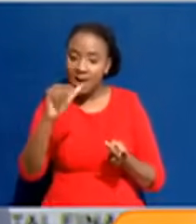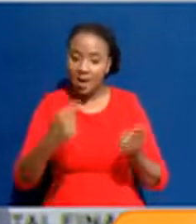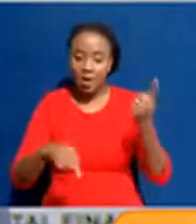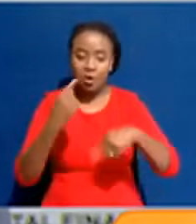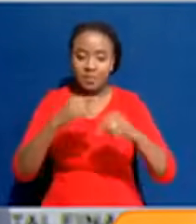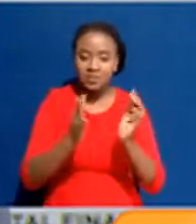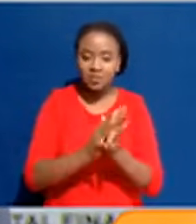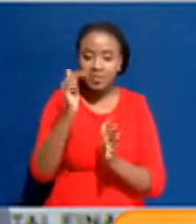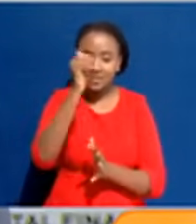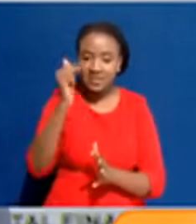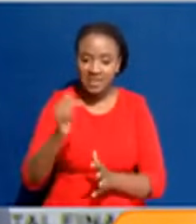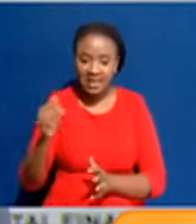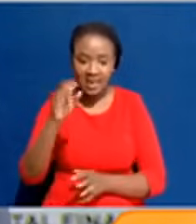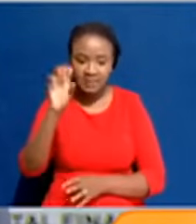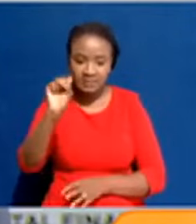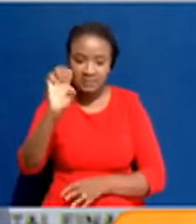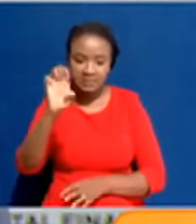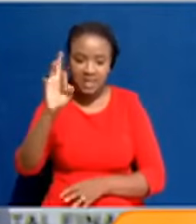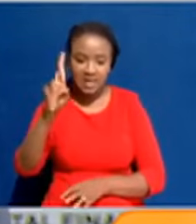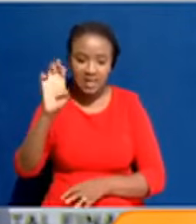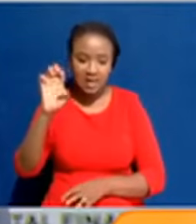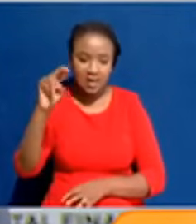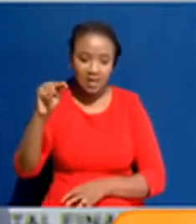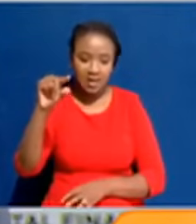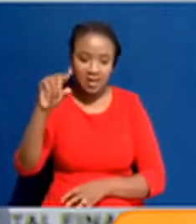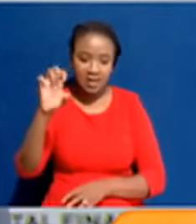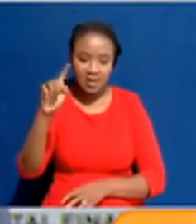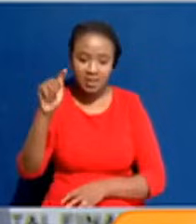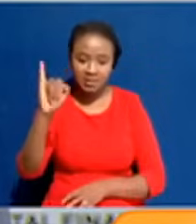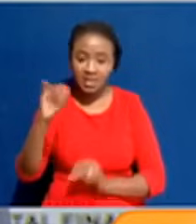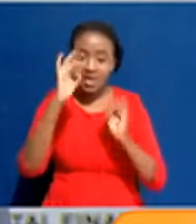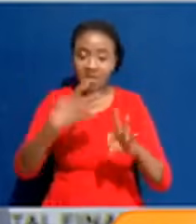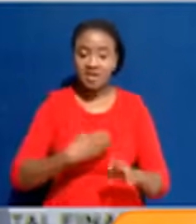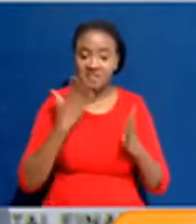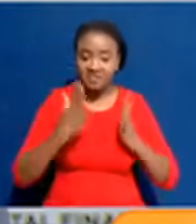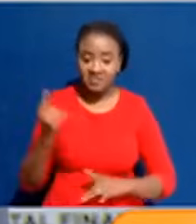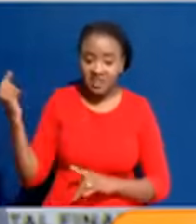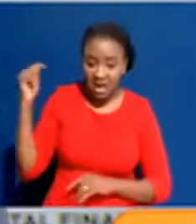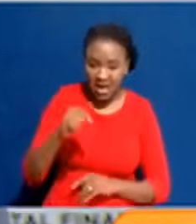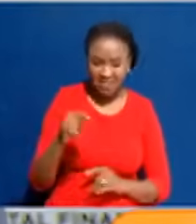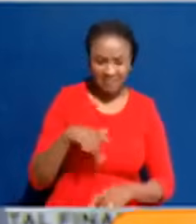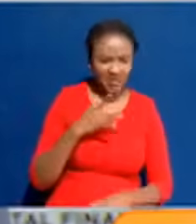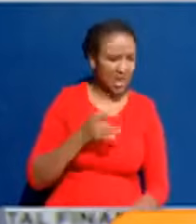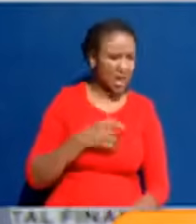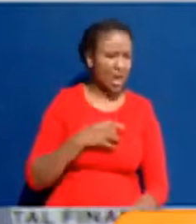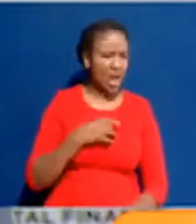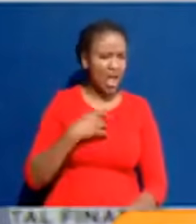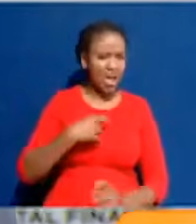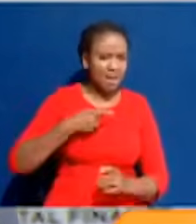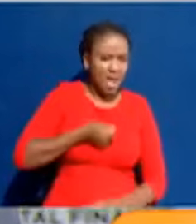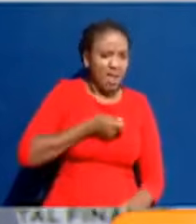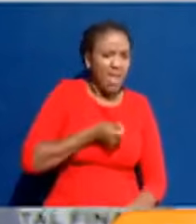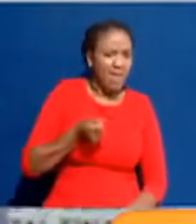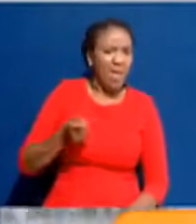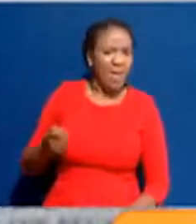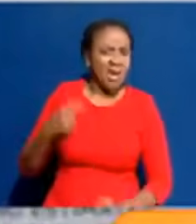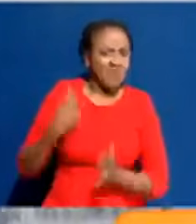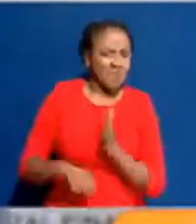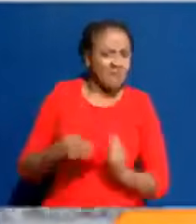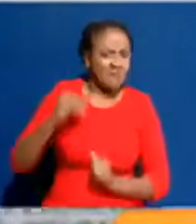And therefore, if our tourists come and they have a bad experience here, then they will not choose this as a holiday destination. In future, they will go